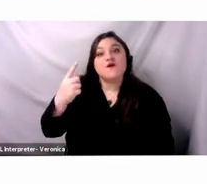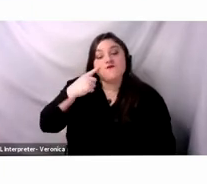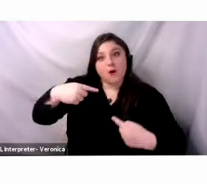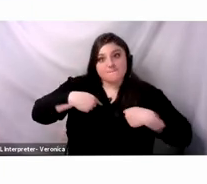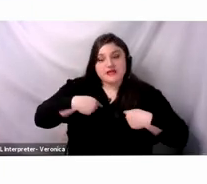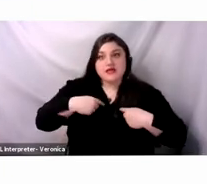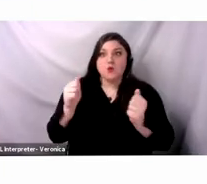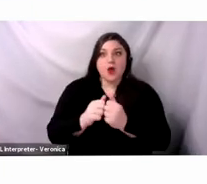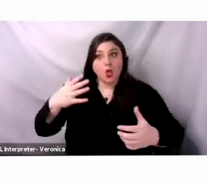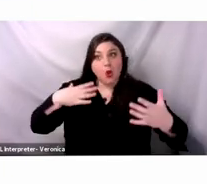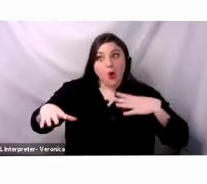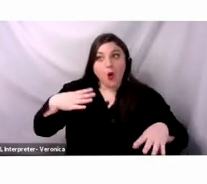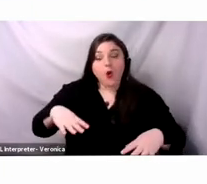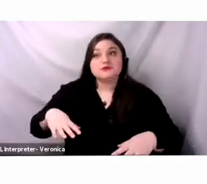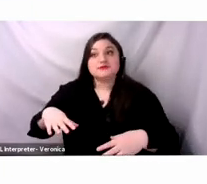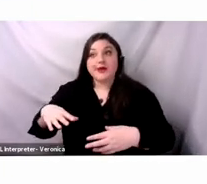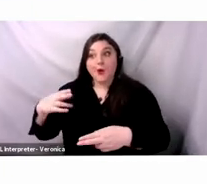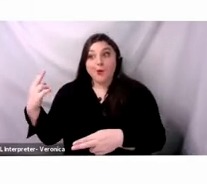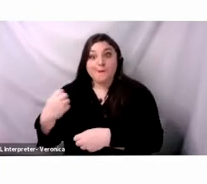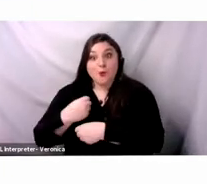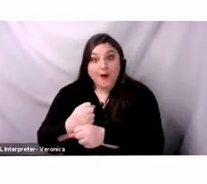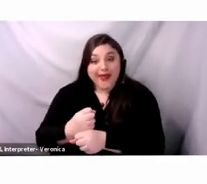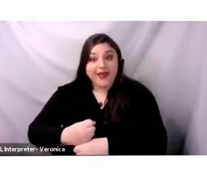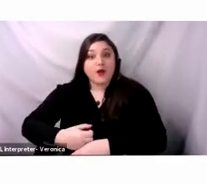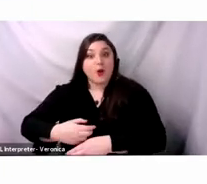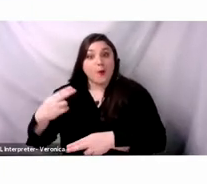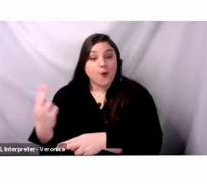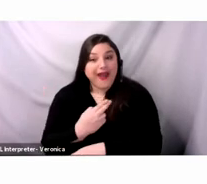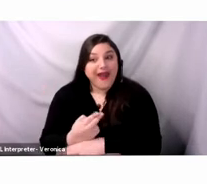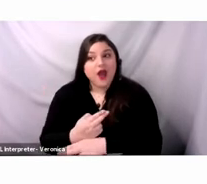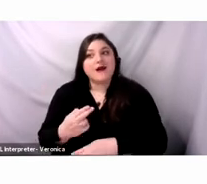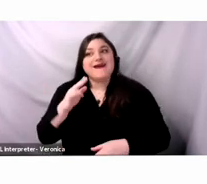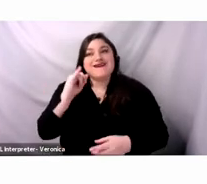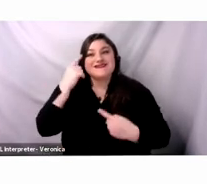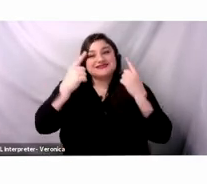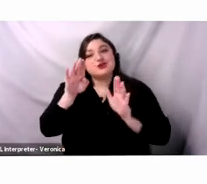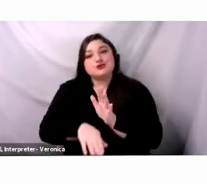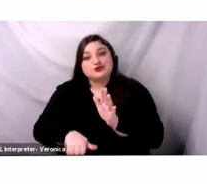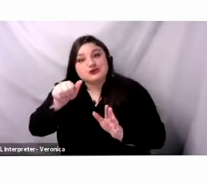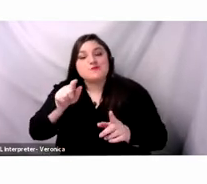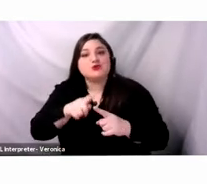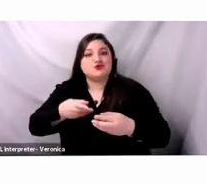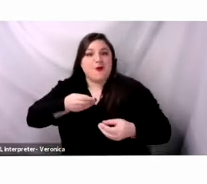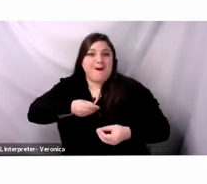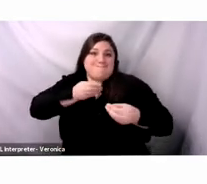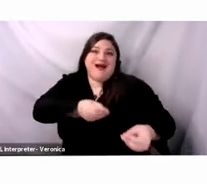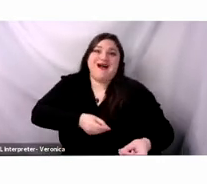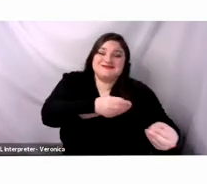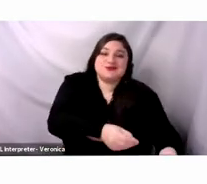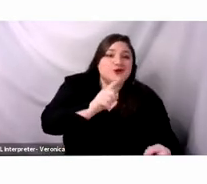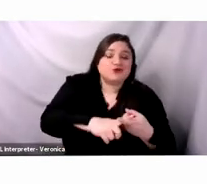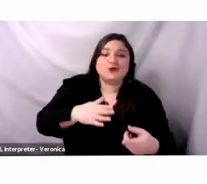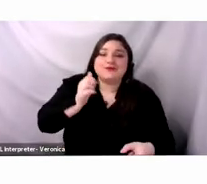sibling because it's cheap, right? You're buying t-shirts and it's cheap, and you're buying, you know,